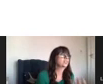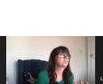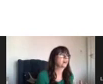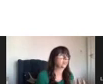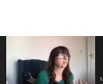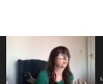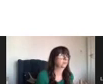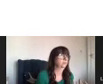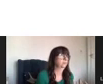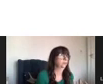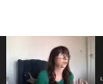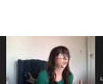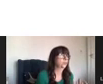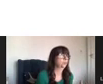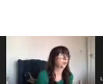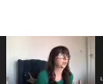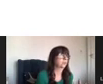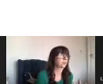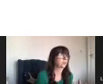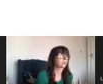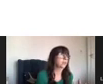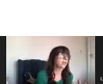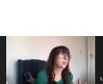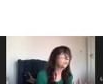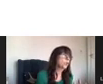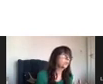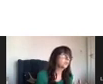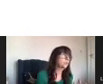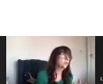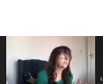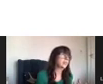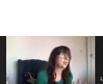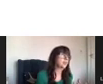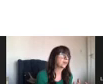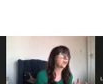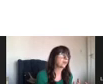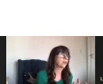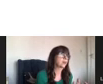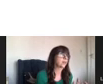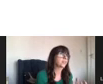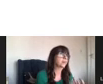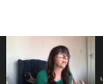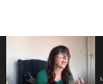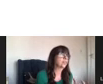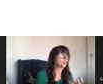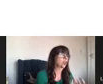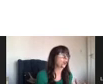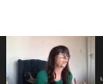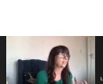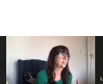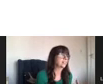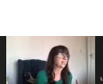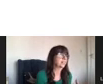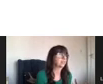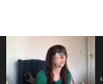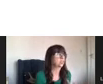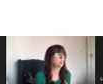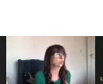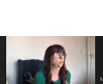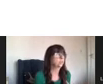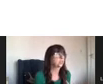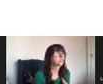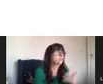in order to define who we're talking about, and it's important that we see the application of